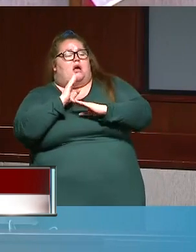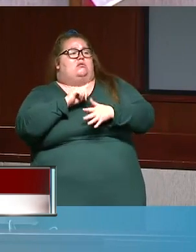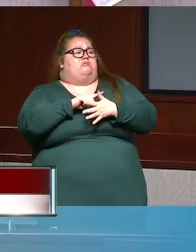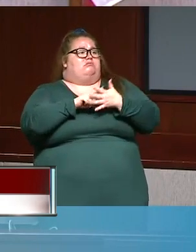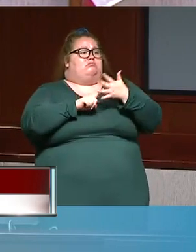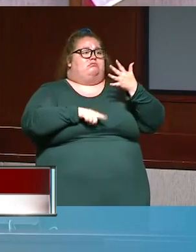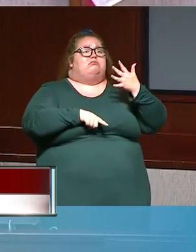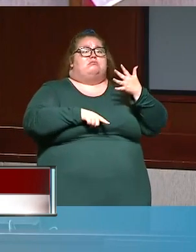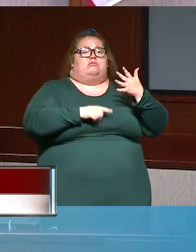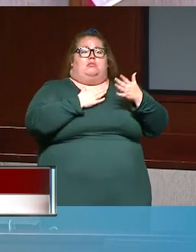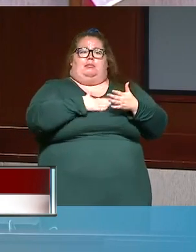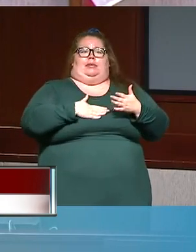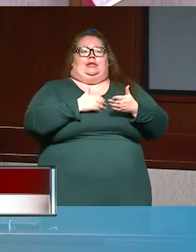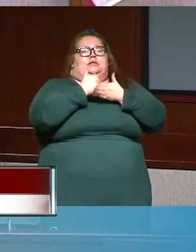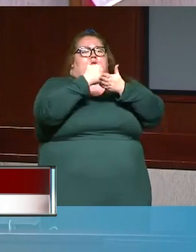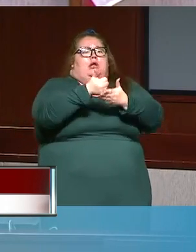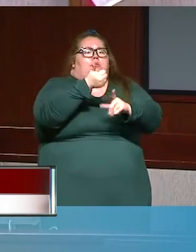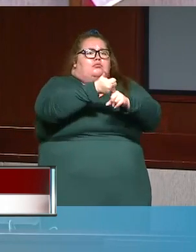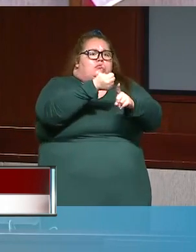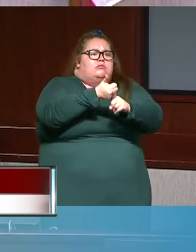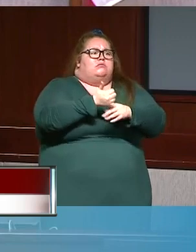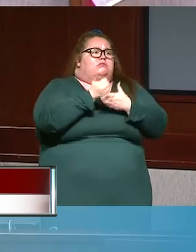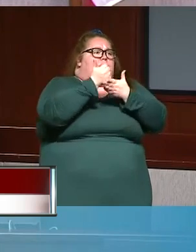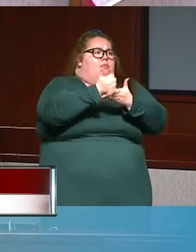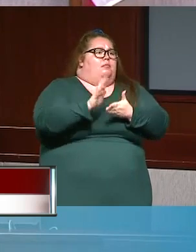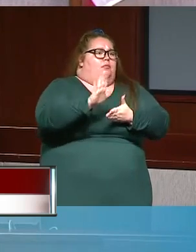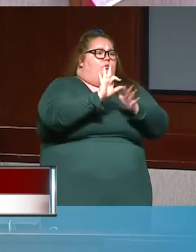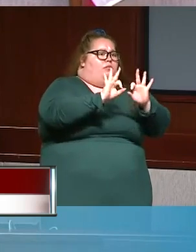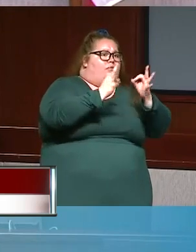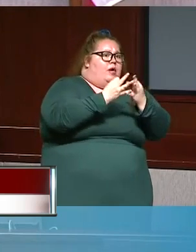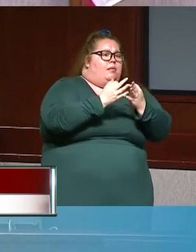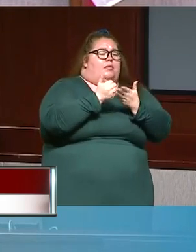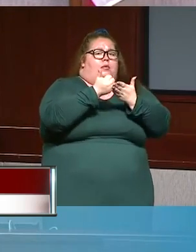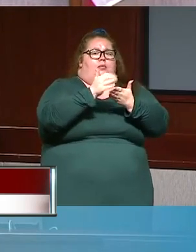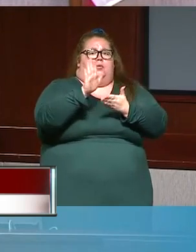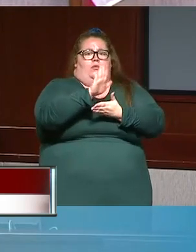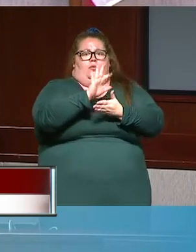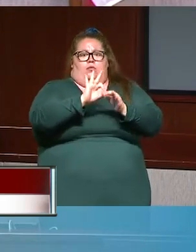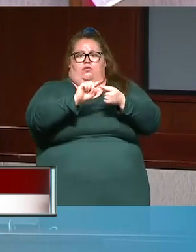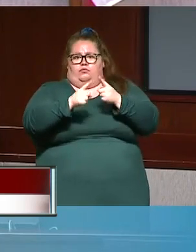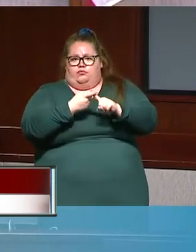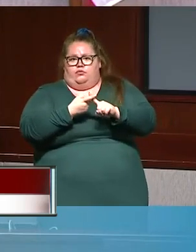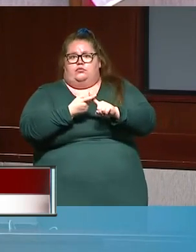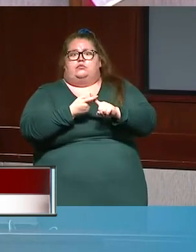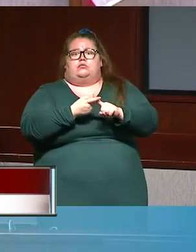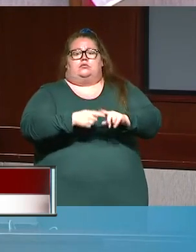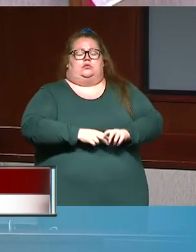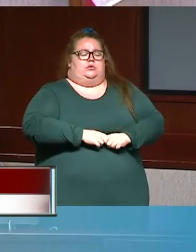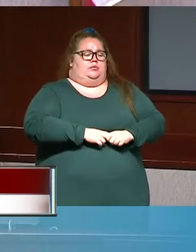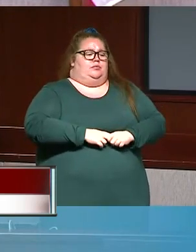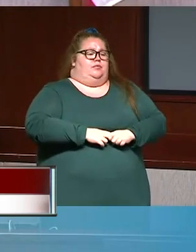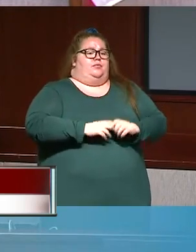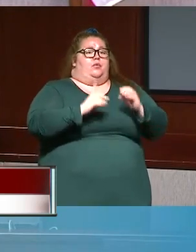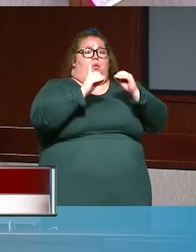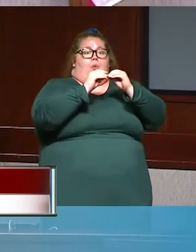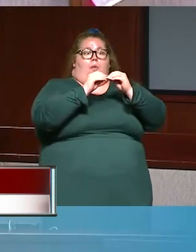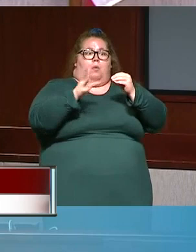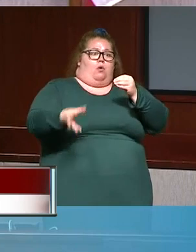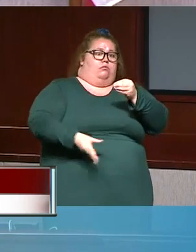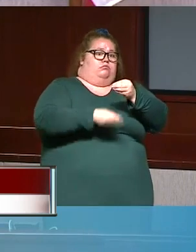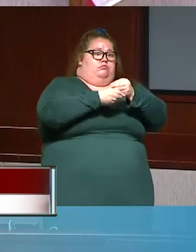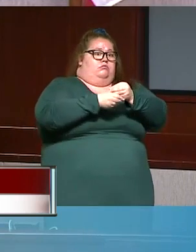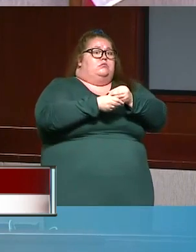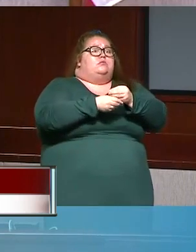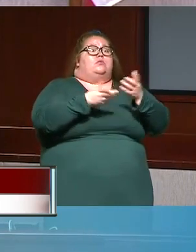and your family by maintaining the appropriate social distancing. Let me also add one additional